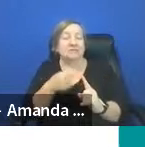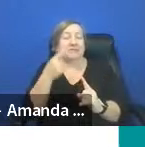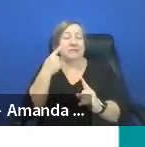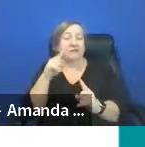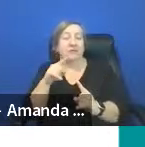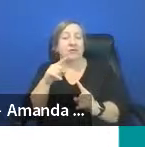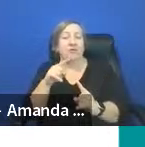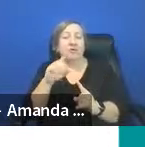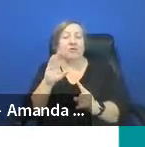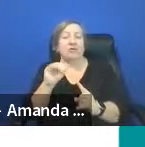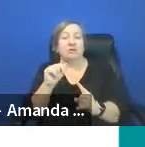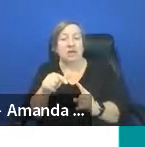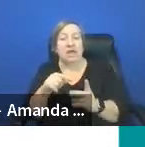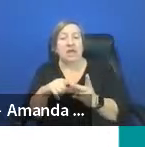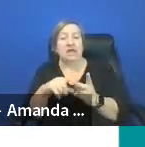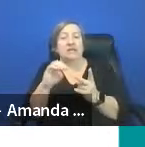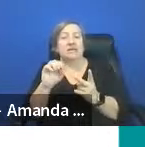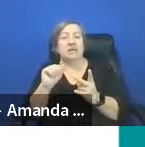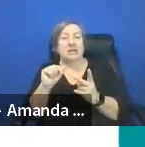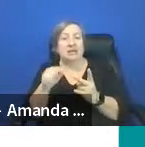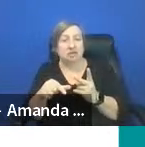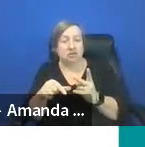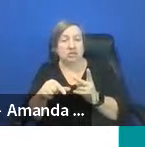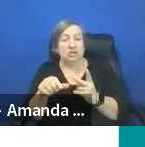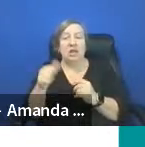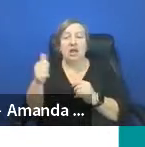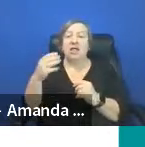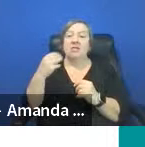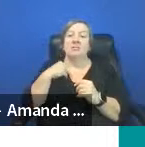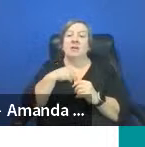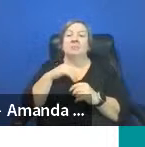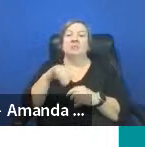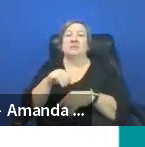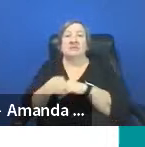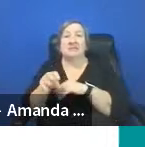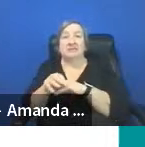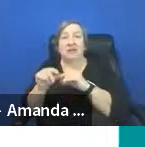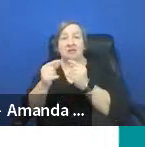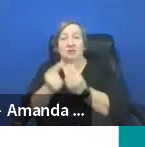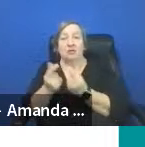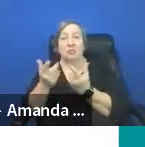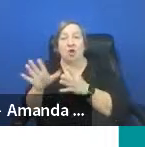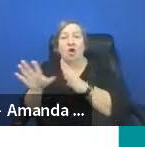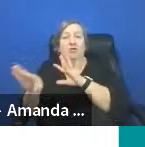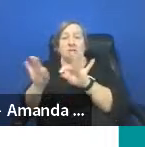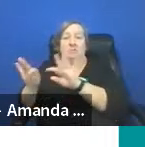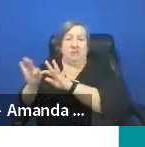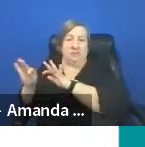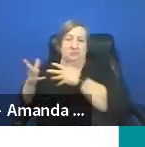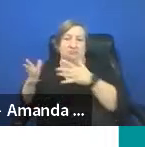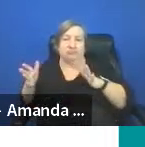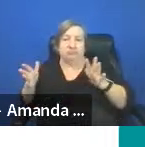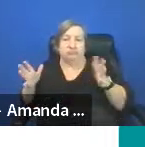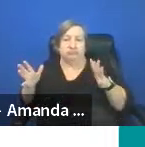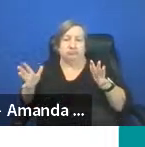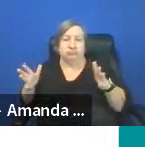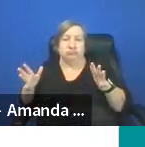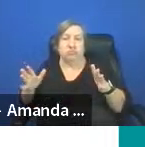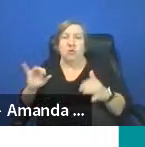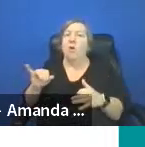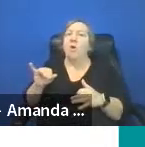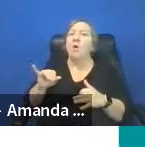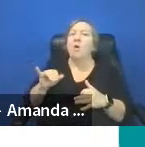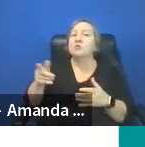for CAG and EAG. The other members of this advisory group have been appointed. So you're Greg,